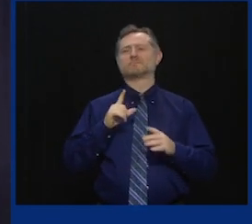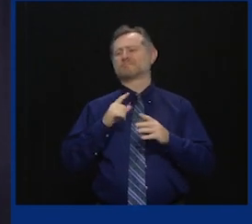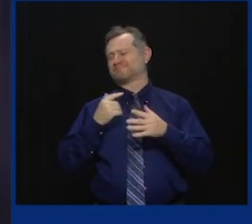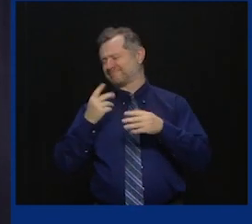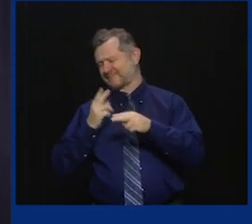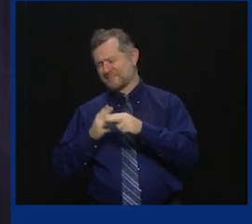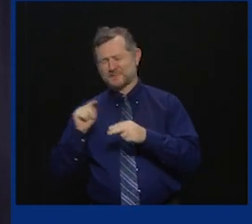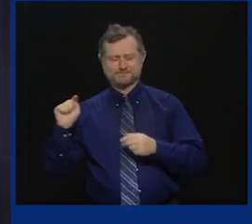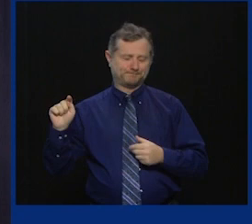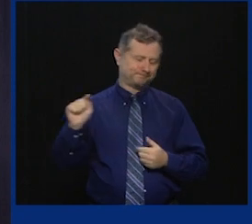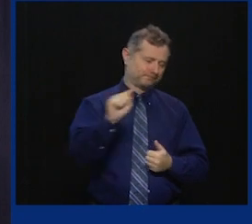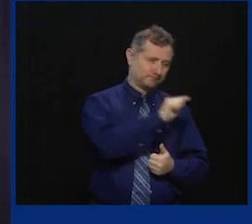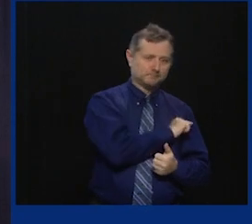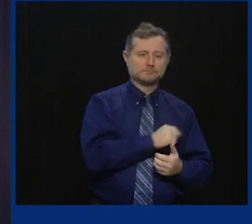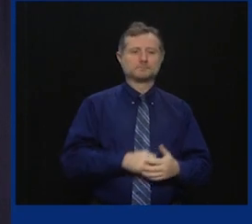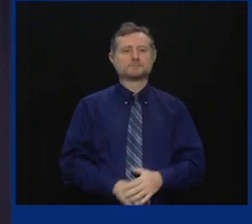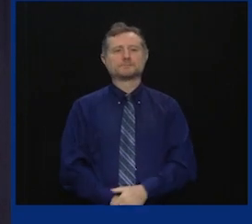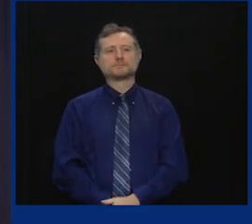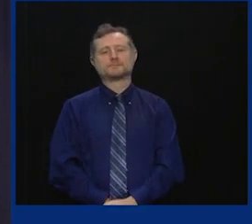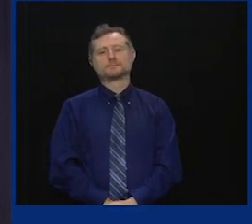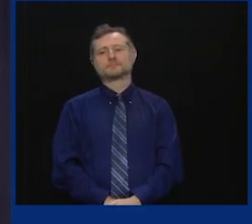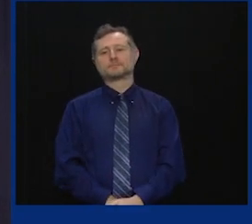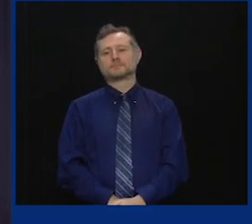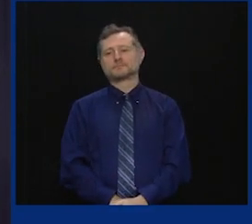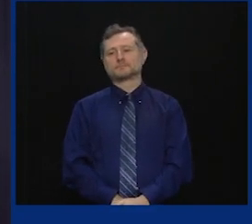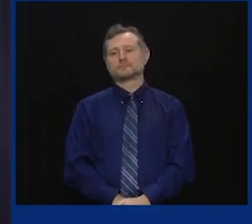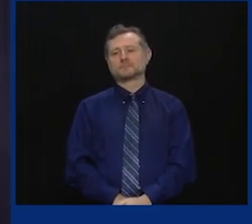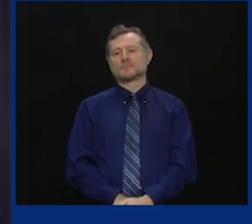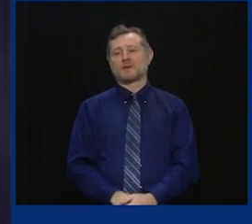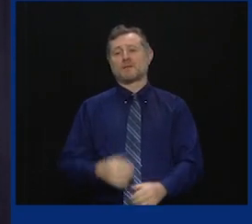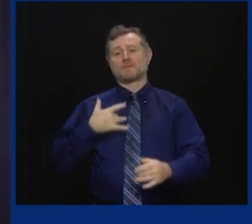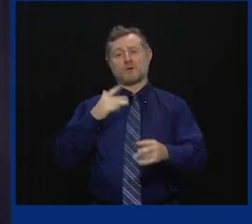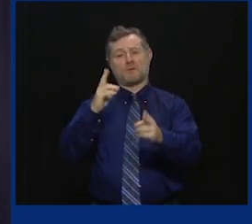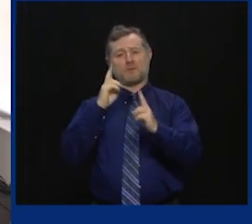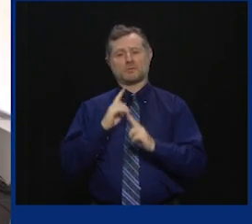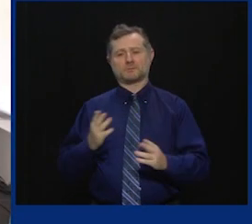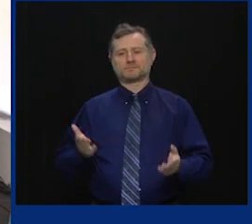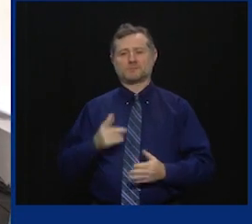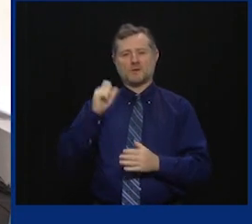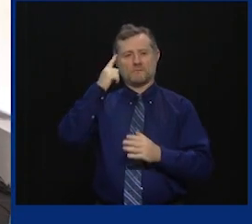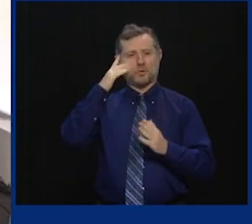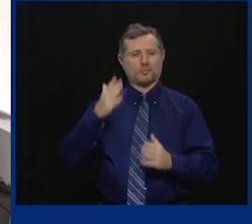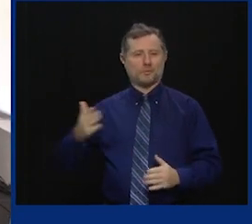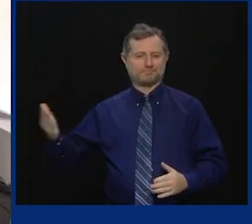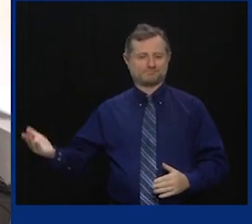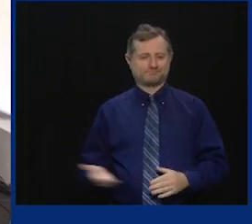the honor of introducing our governor, Kathy Hochul.